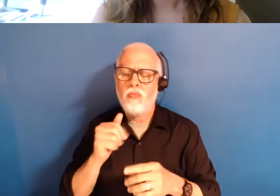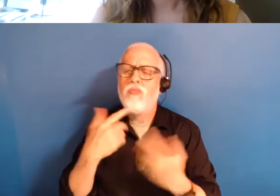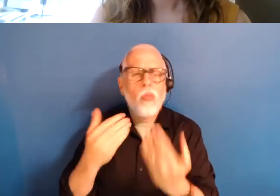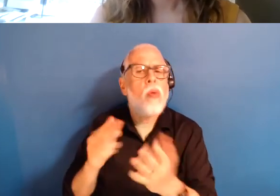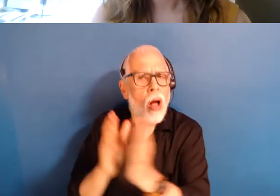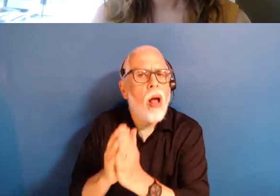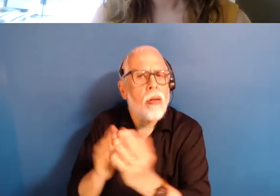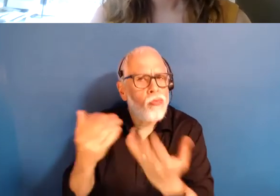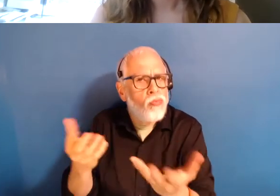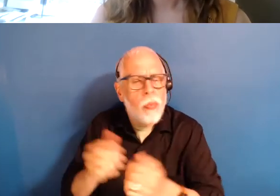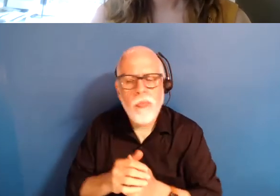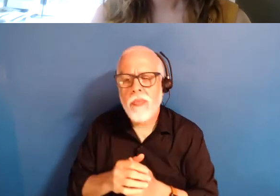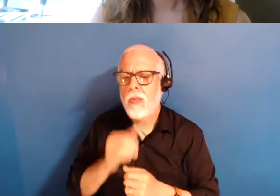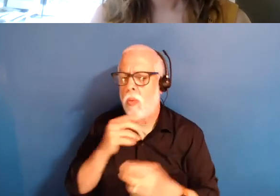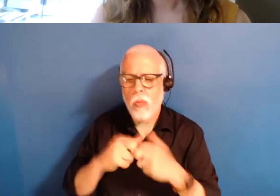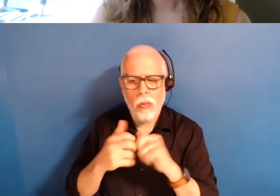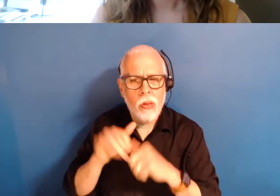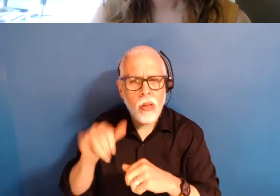ask.